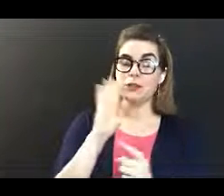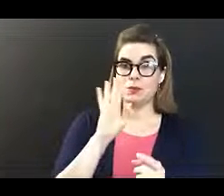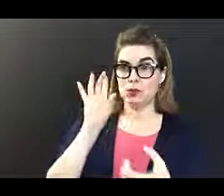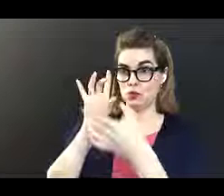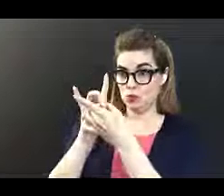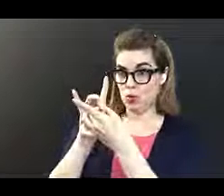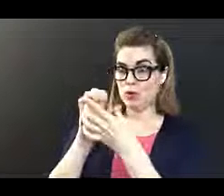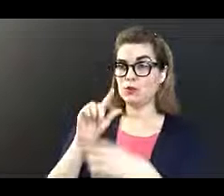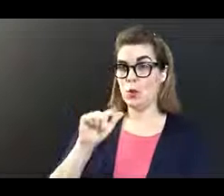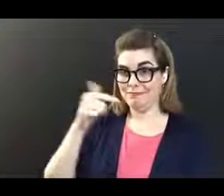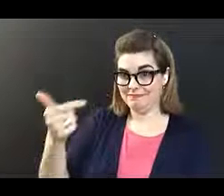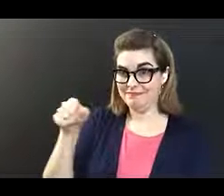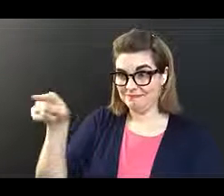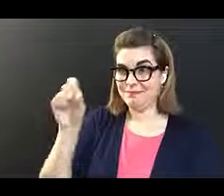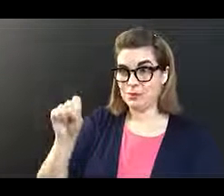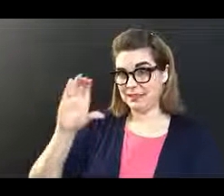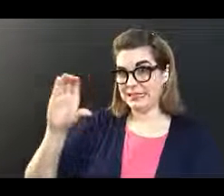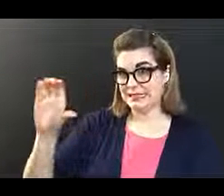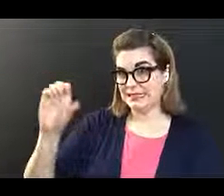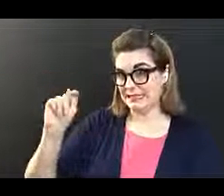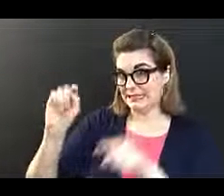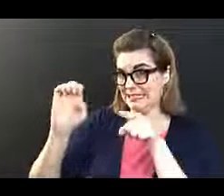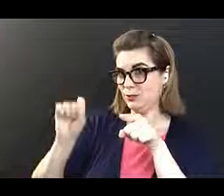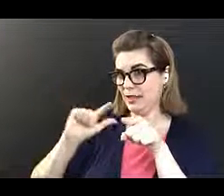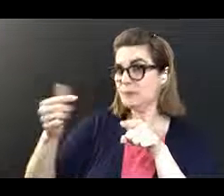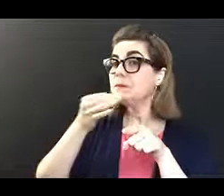guys are ready. Okay. Thank you.